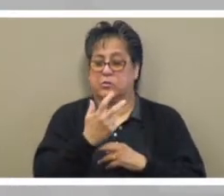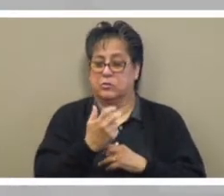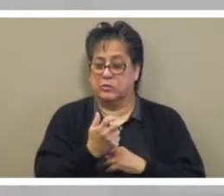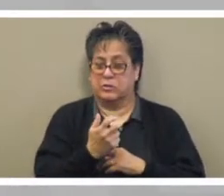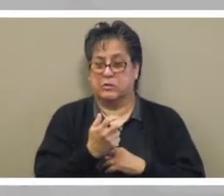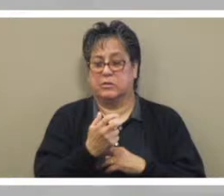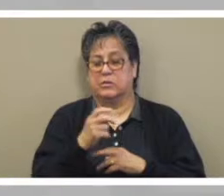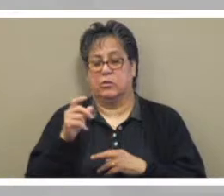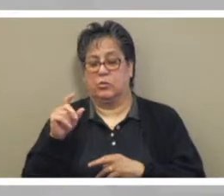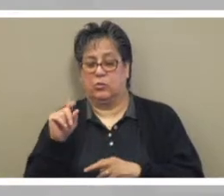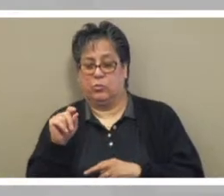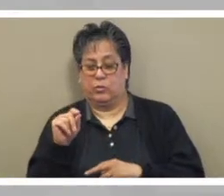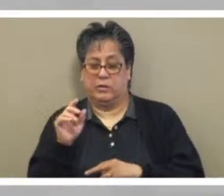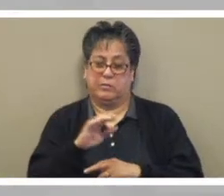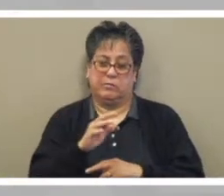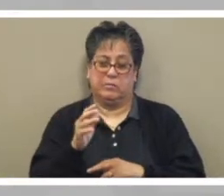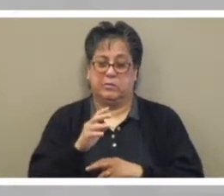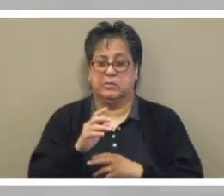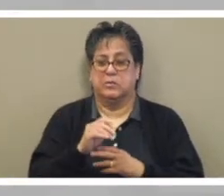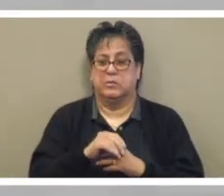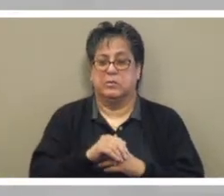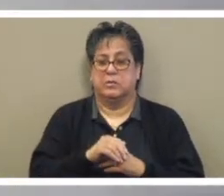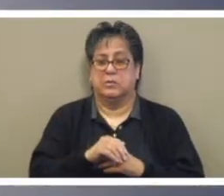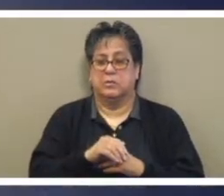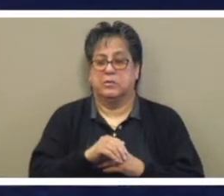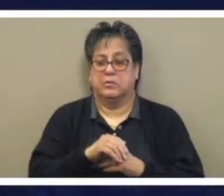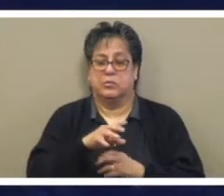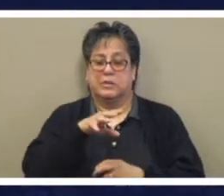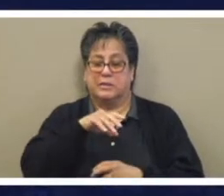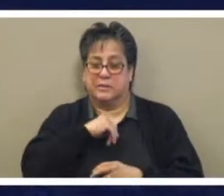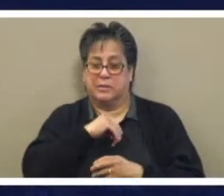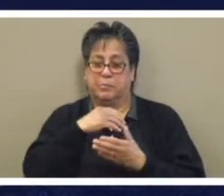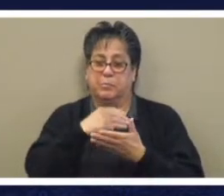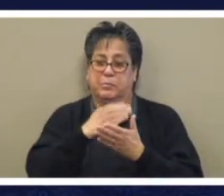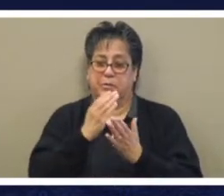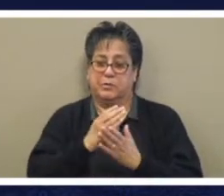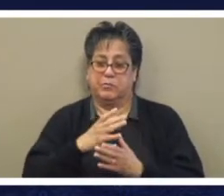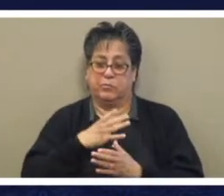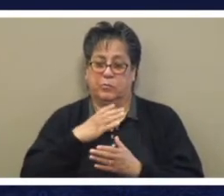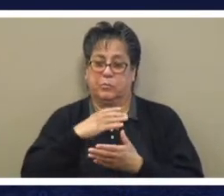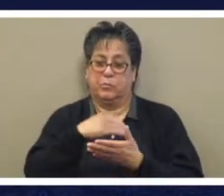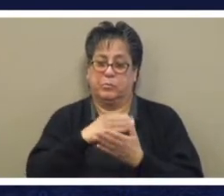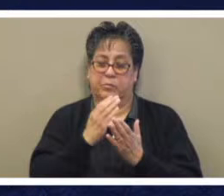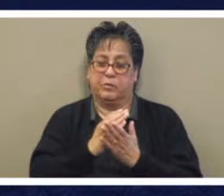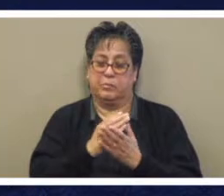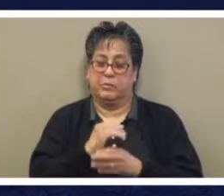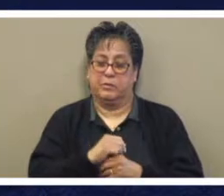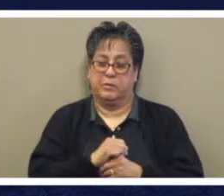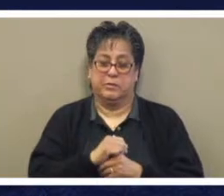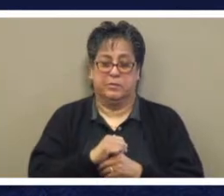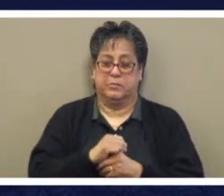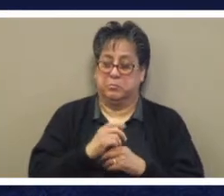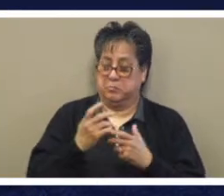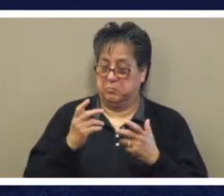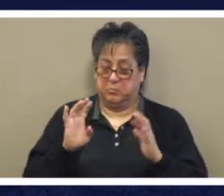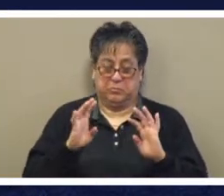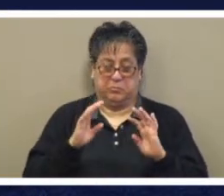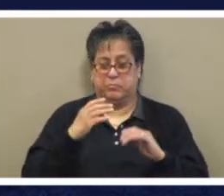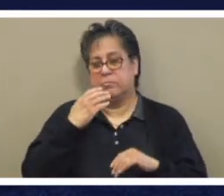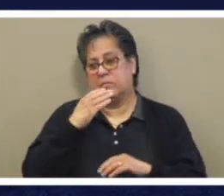have the 20th available if we need it. And that concludes the presentation. Thank you all for your time.